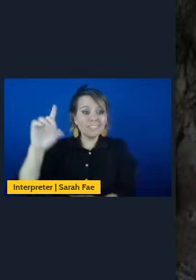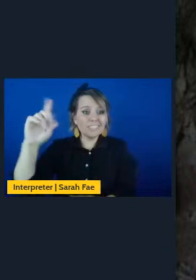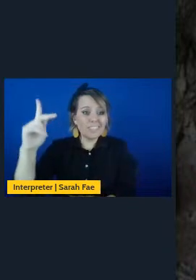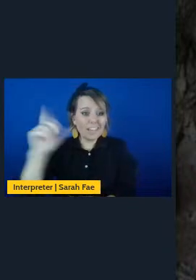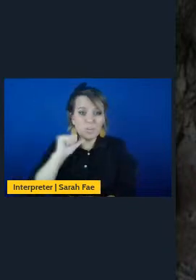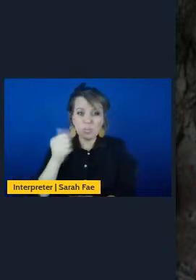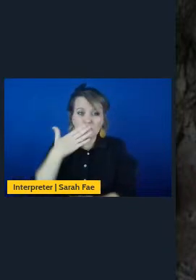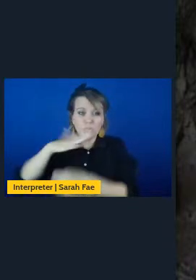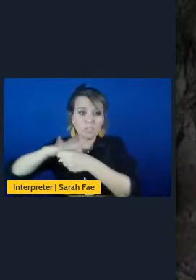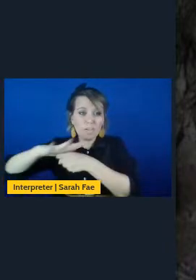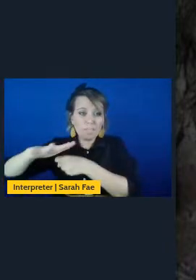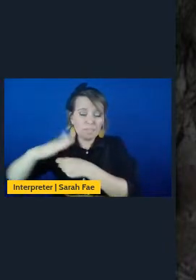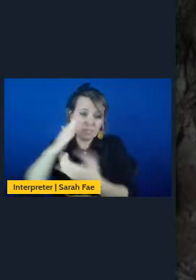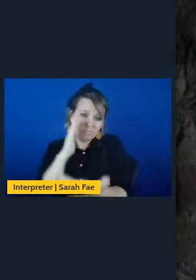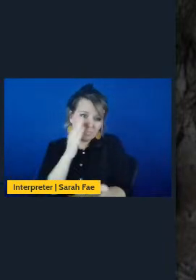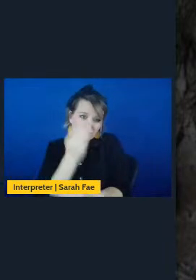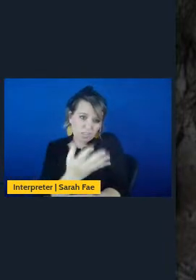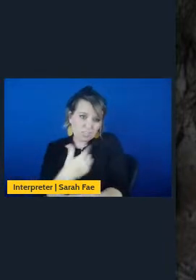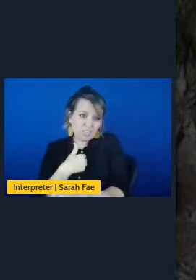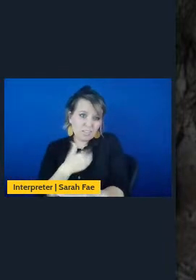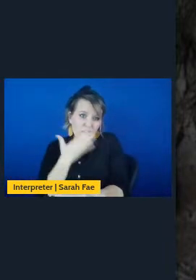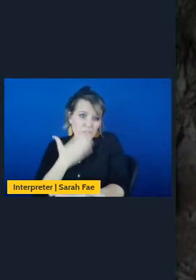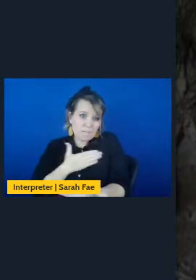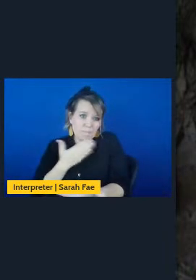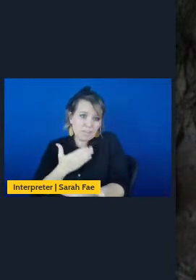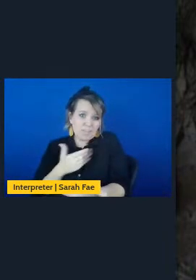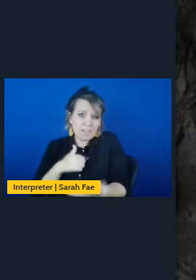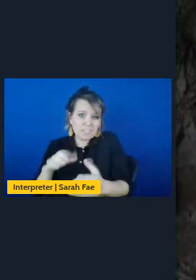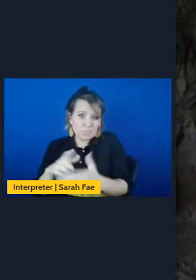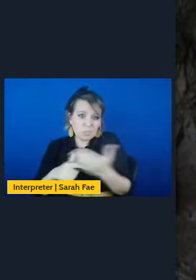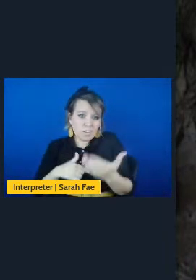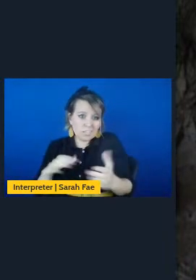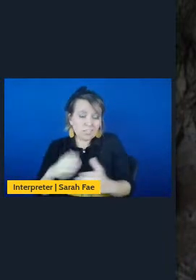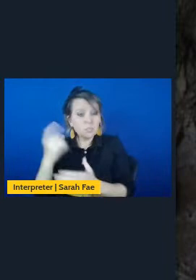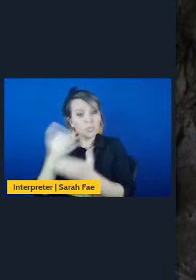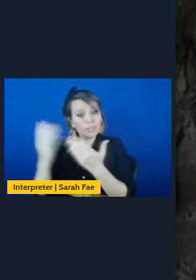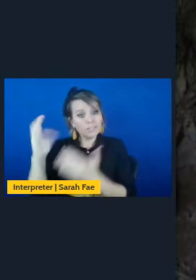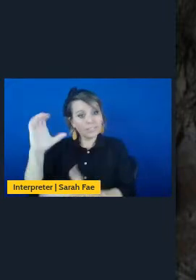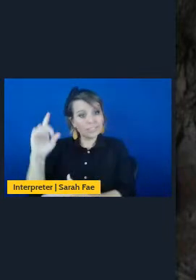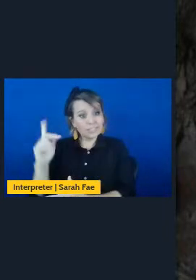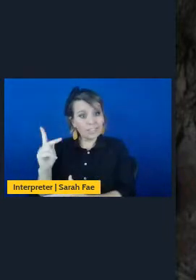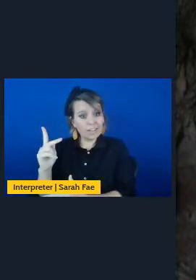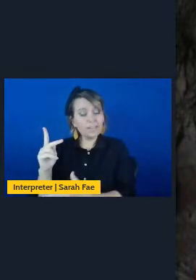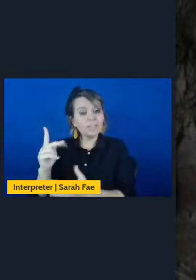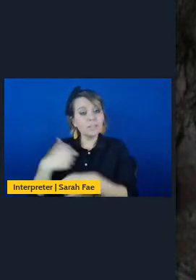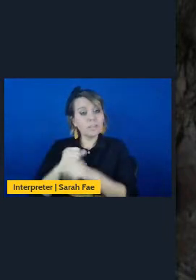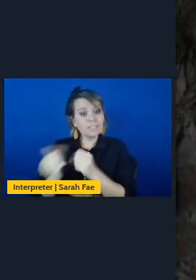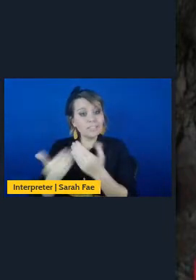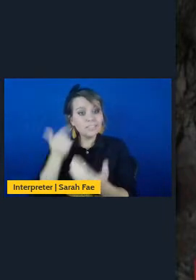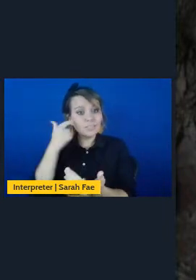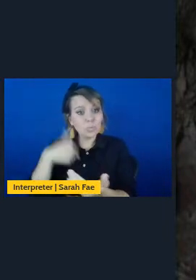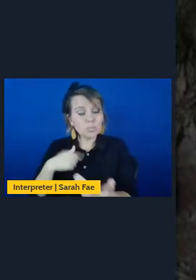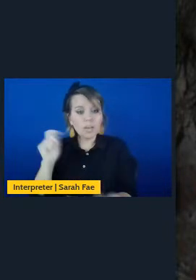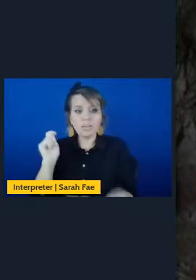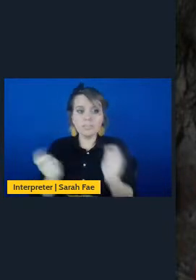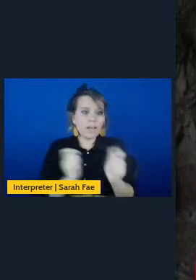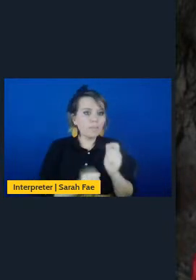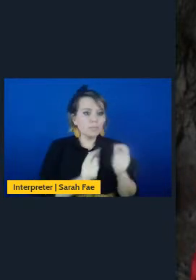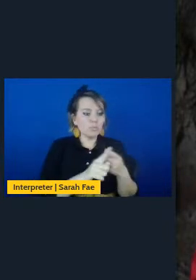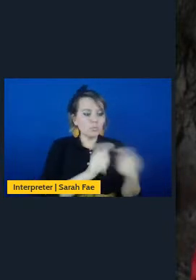And frankly, I'm kind of glad I did. Because one thing the CDK made very easy for me was to adapt to changing